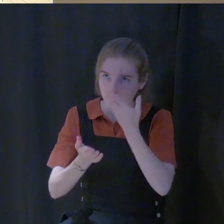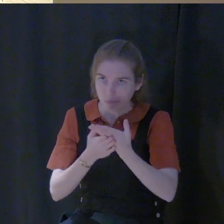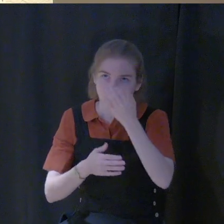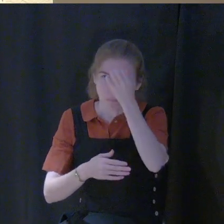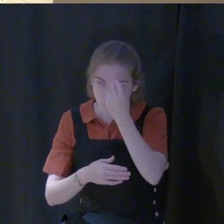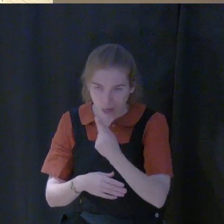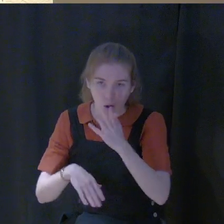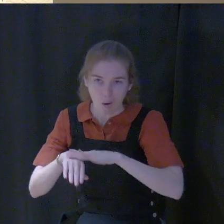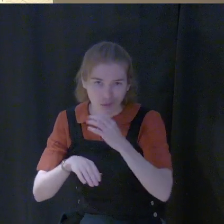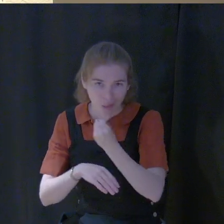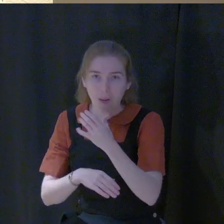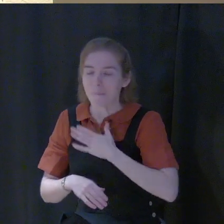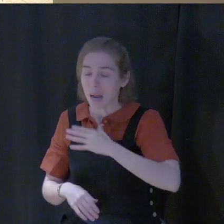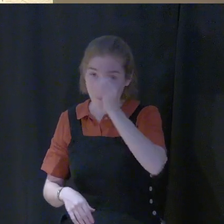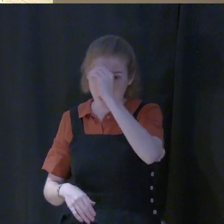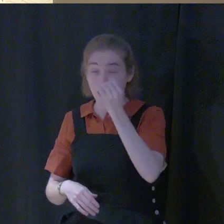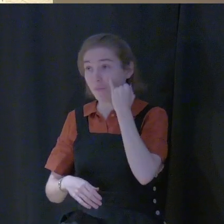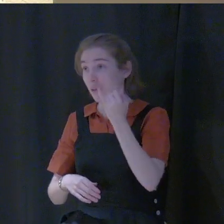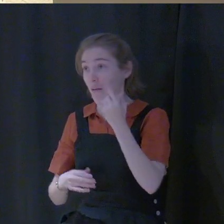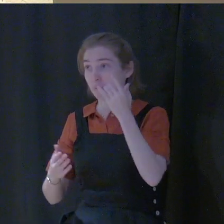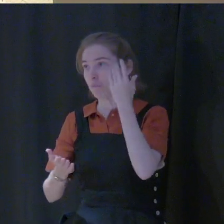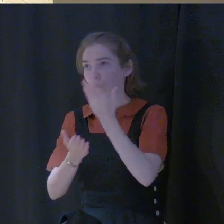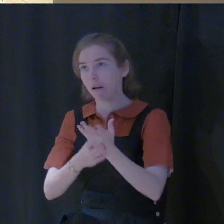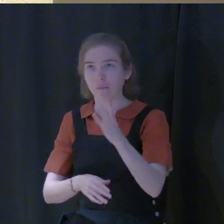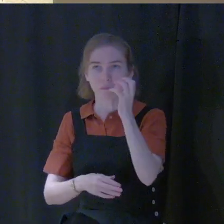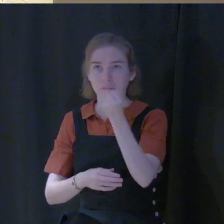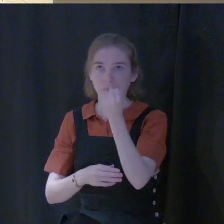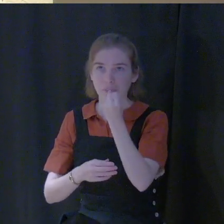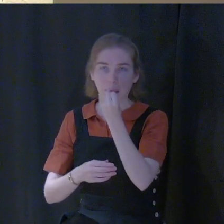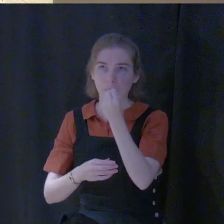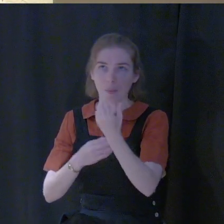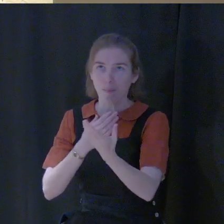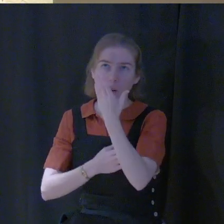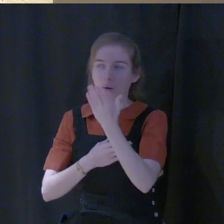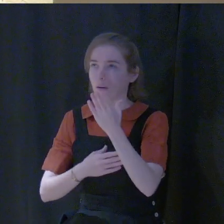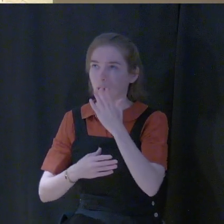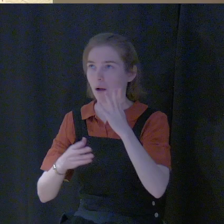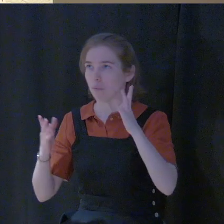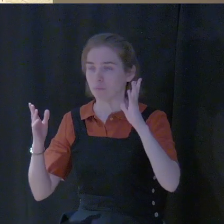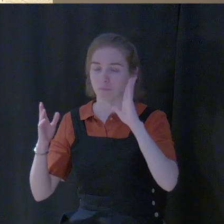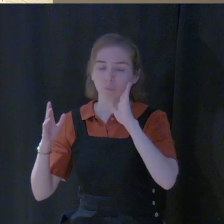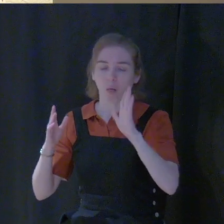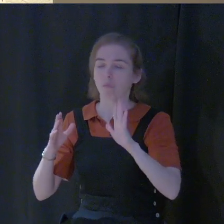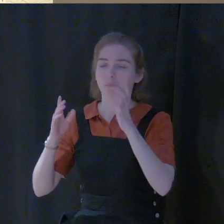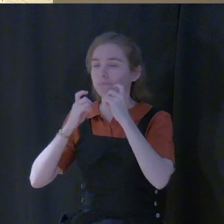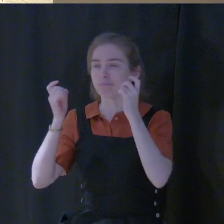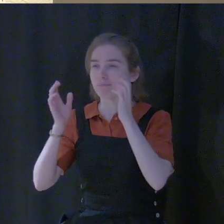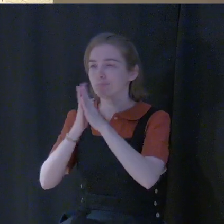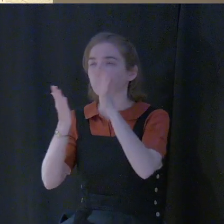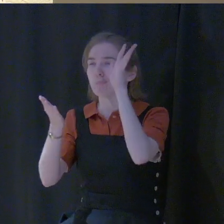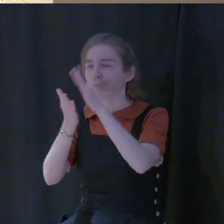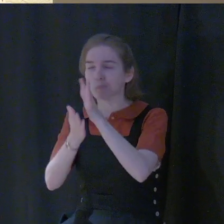That's my own opinion. If he comes Sabbath morning, great. I'll praise and worship him. I won't question him.